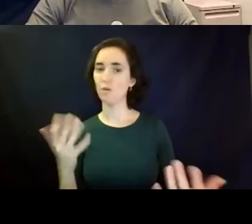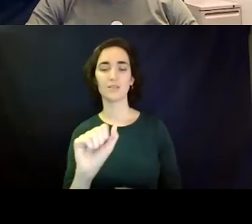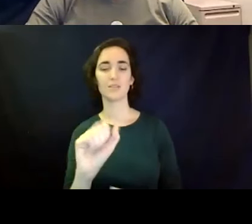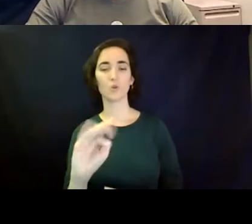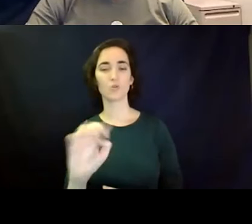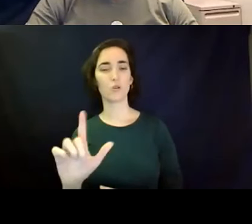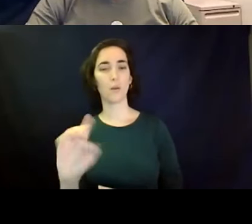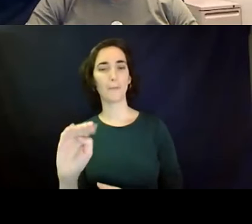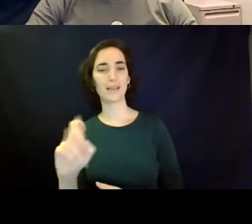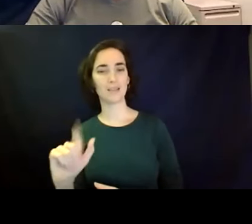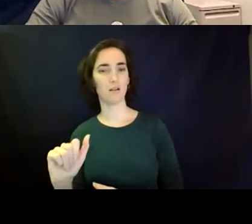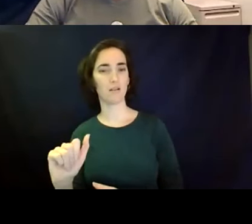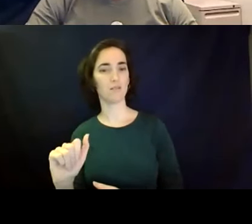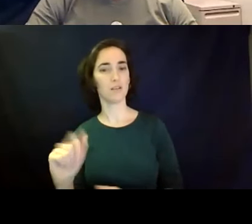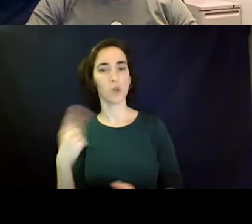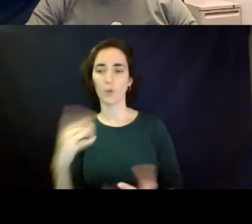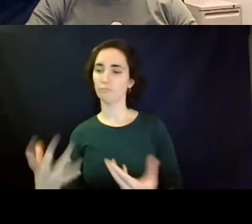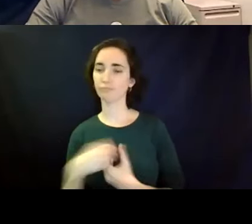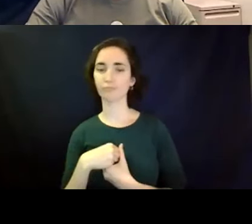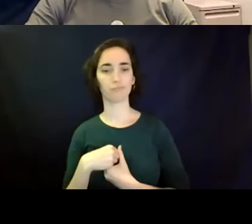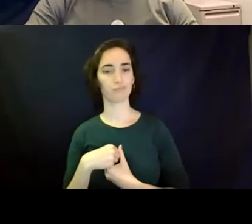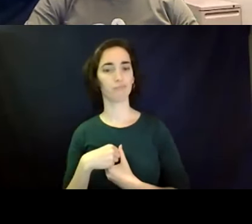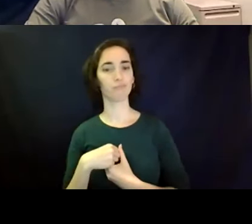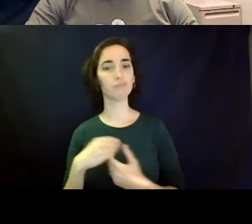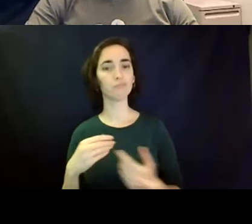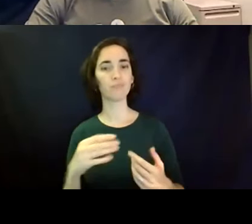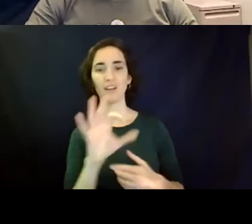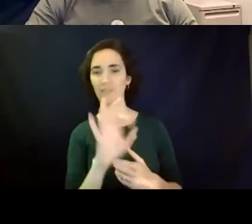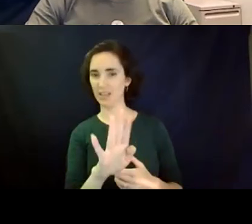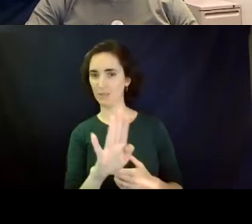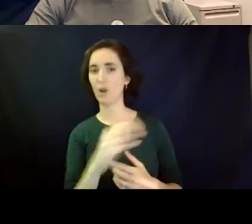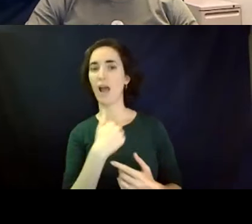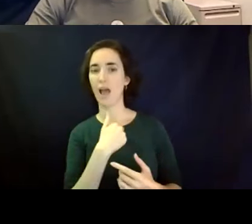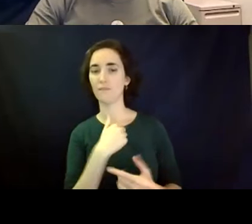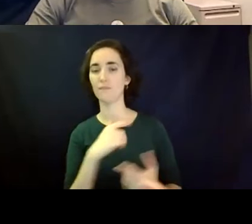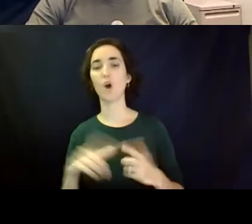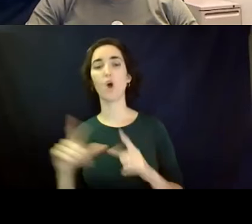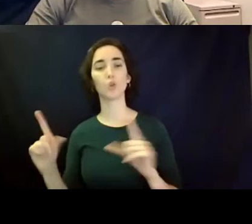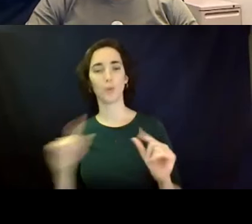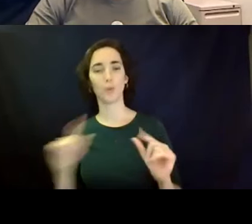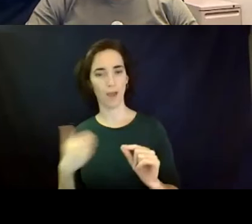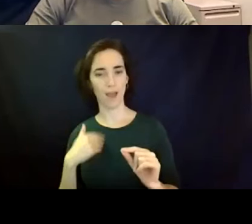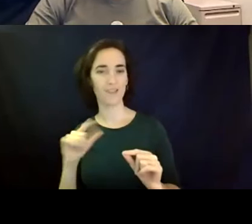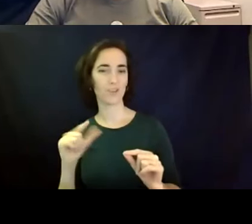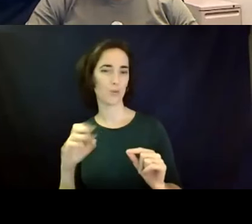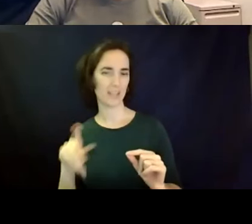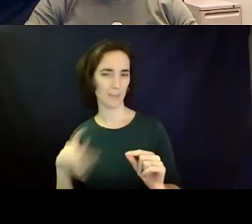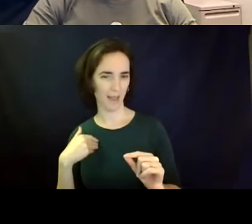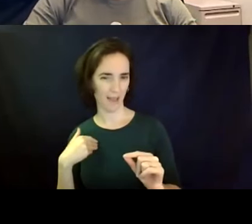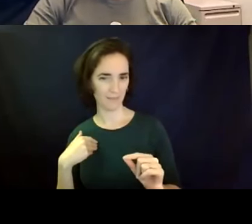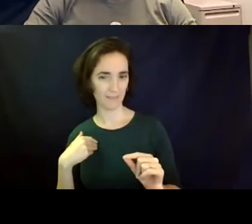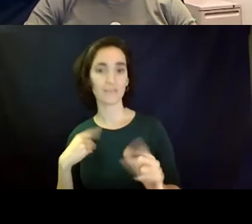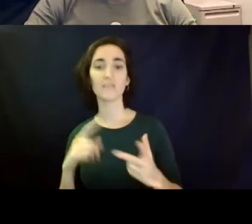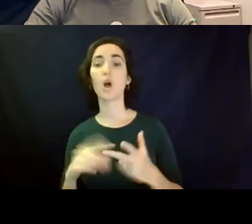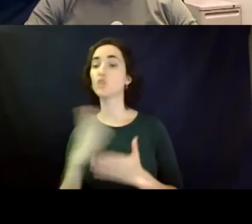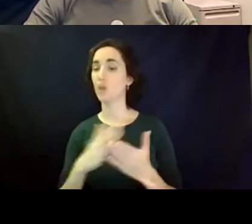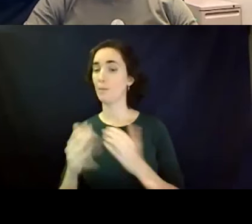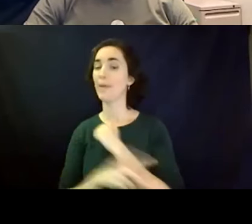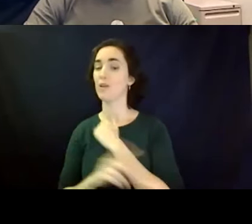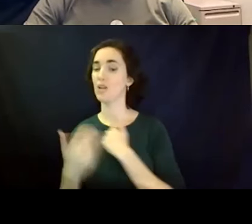media, and we have our Facebook page. We also have Twitter. GOSEP has a Twitter page. Some of the parishes have